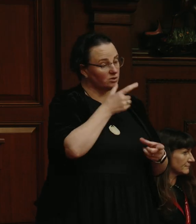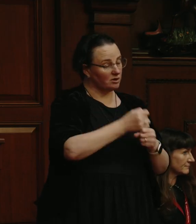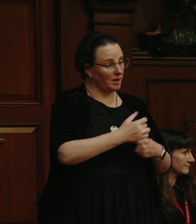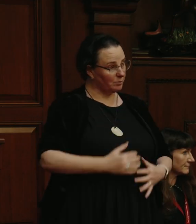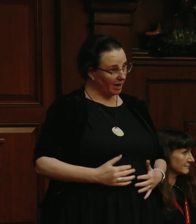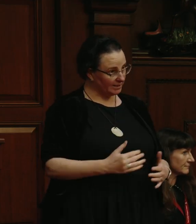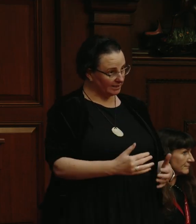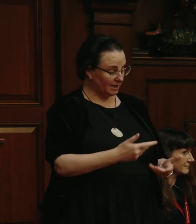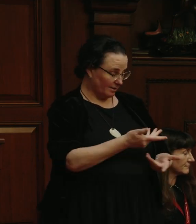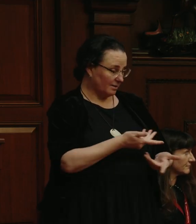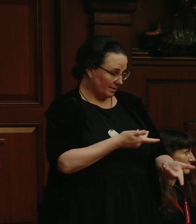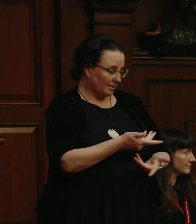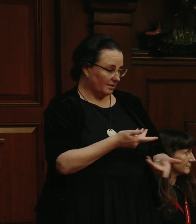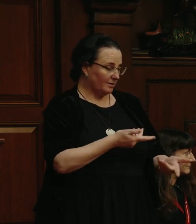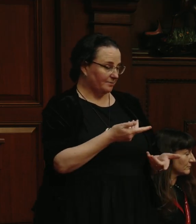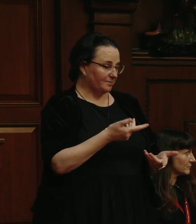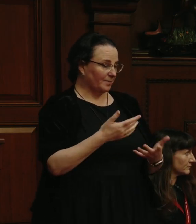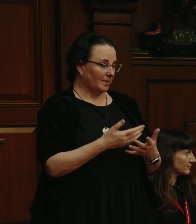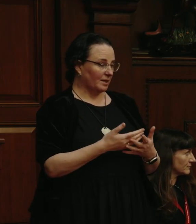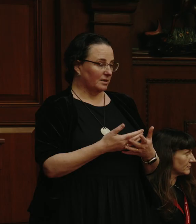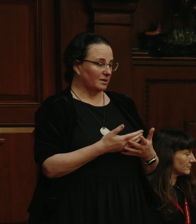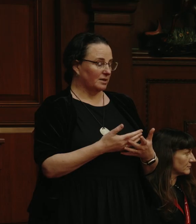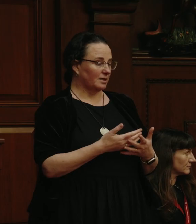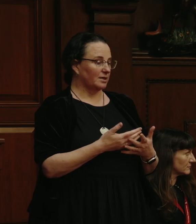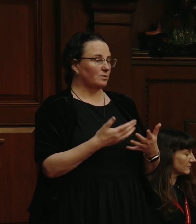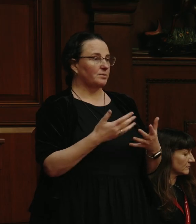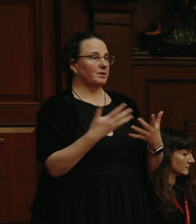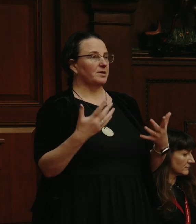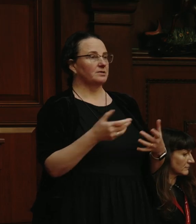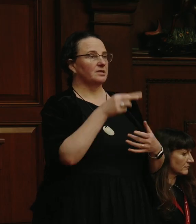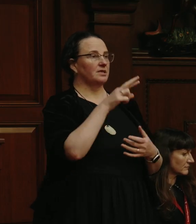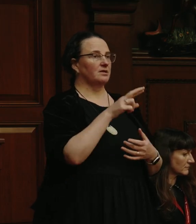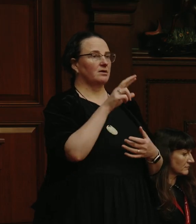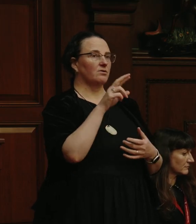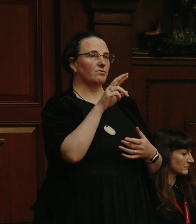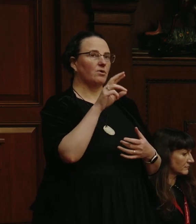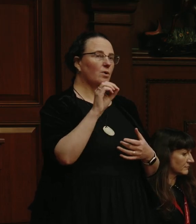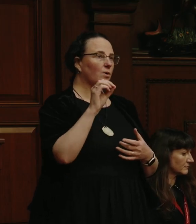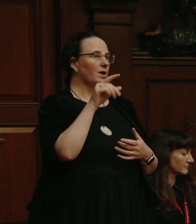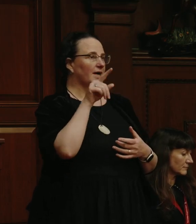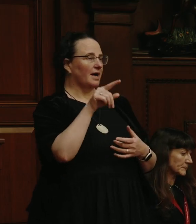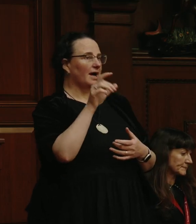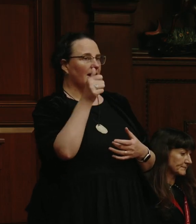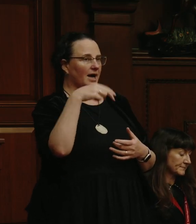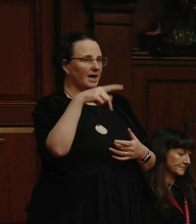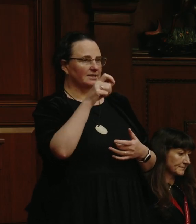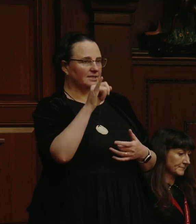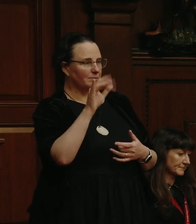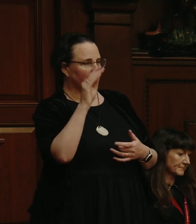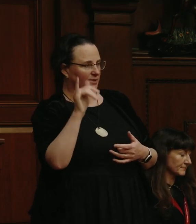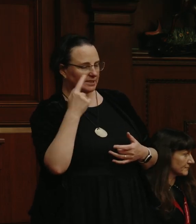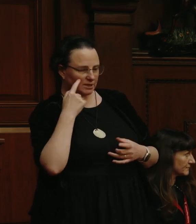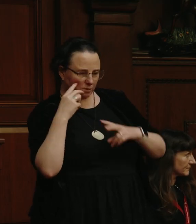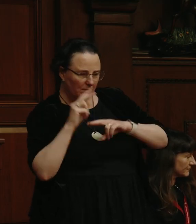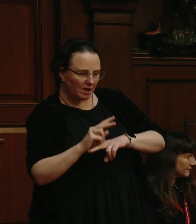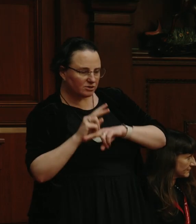So the big thing would be about the Rho and La antibodies, that there's extra monitoring you need in pregnancy. And now the